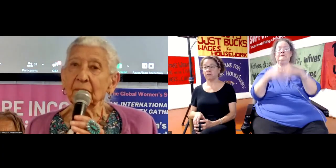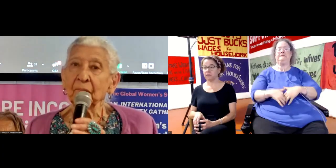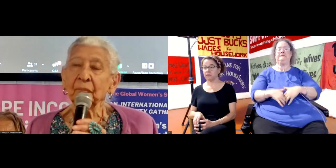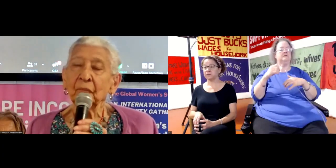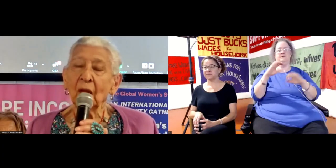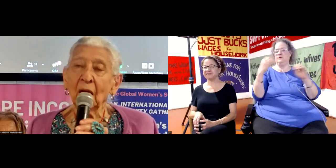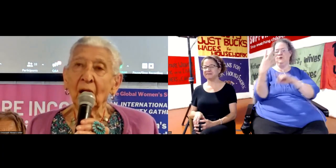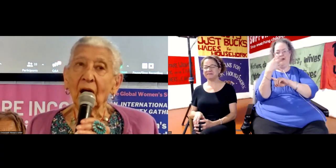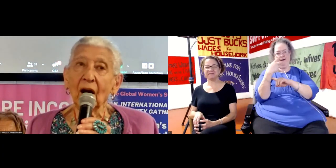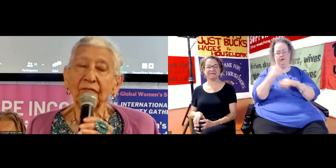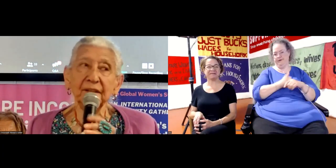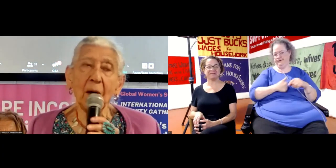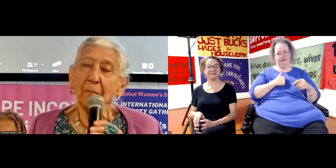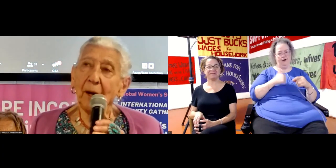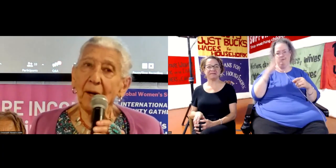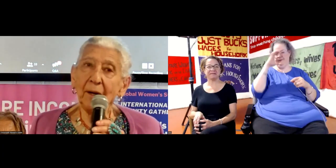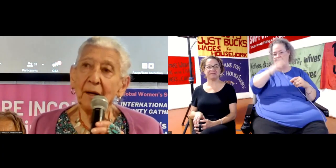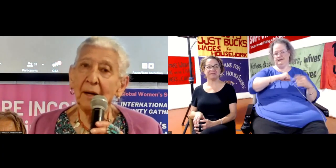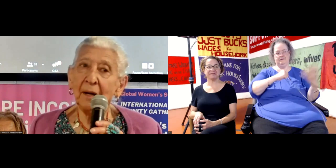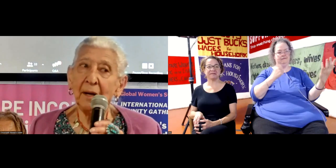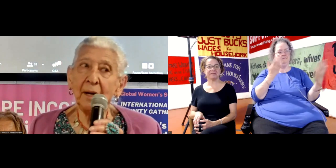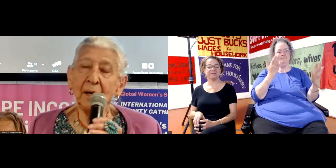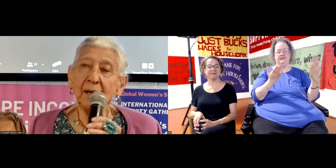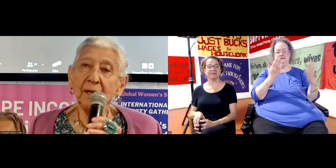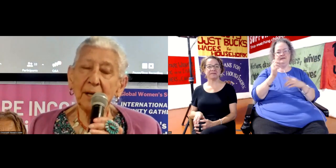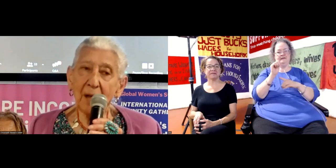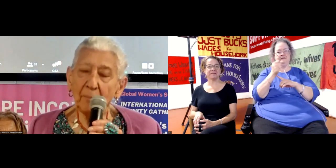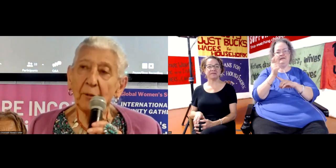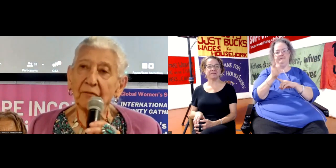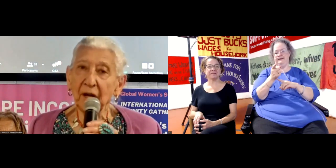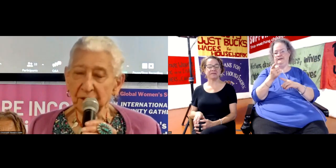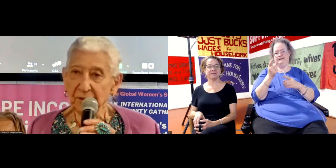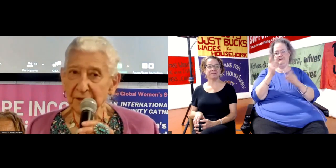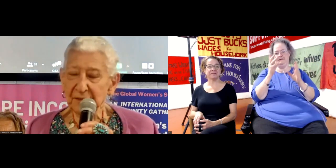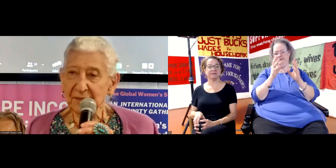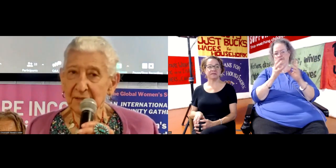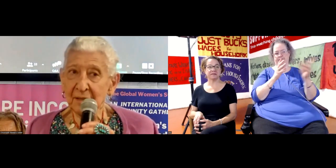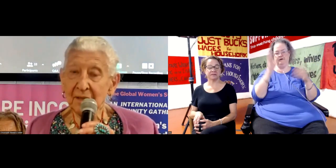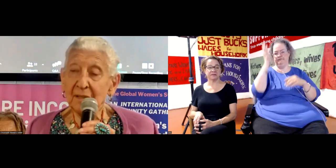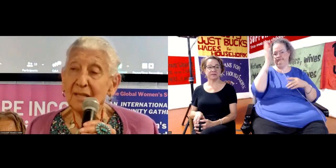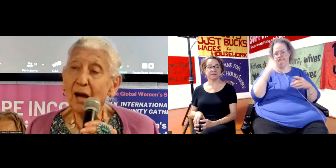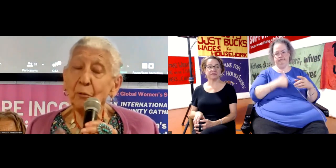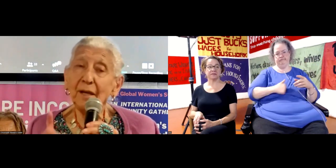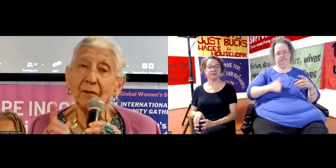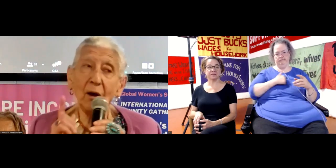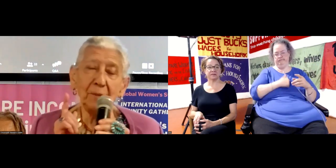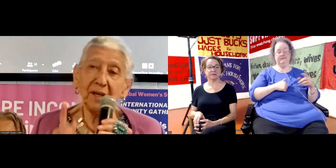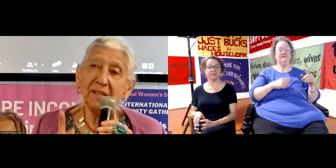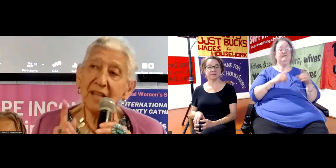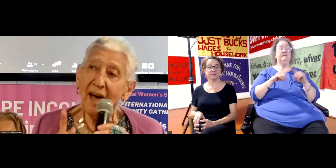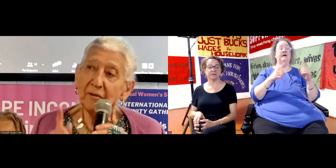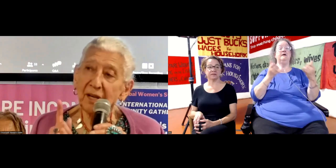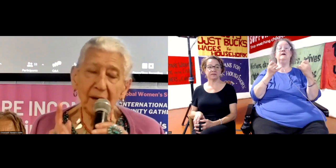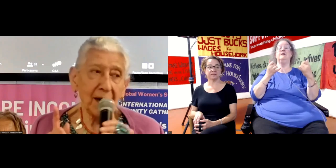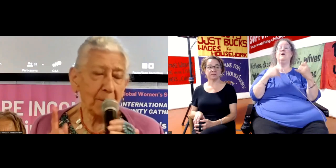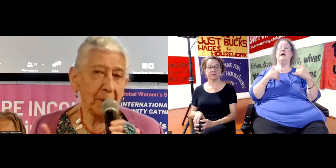organization of a number in a number of countries. Now we are beginning